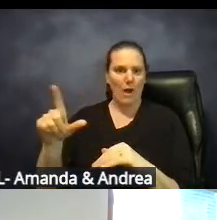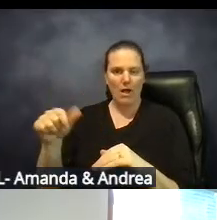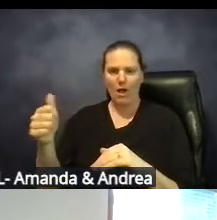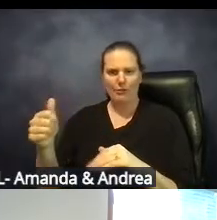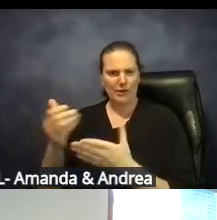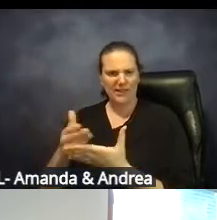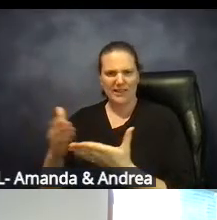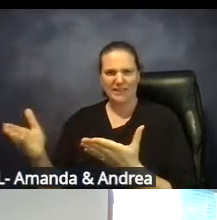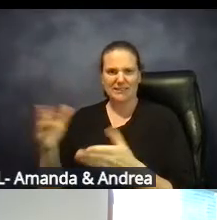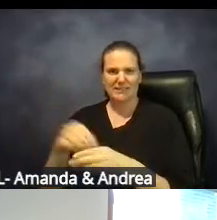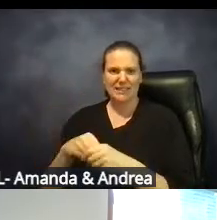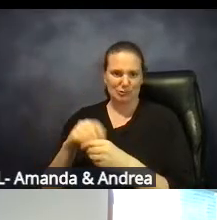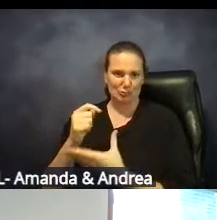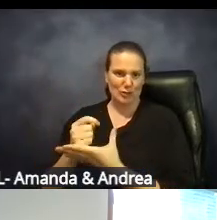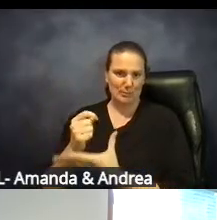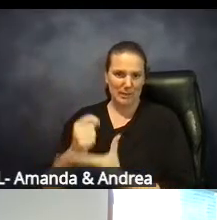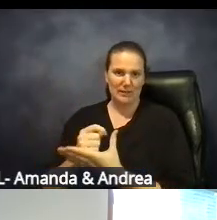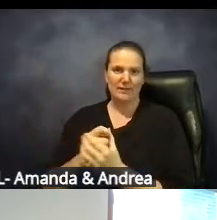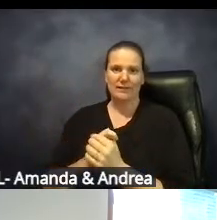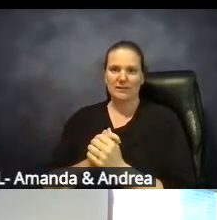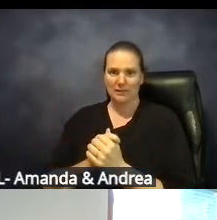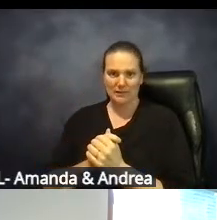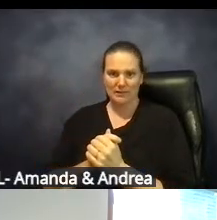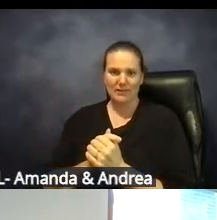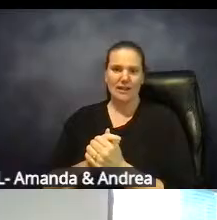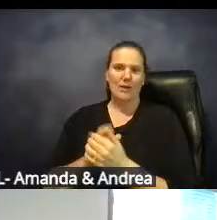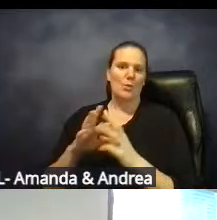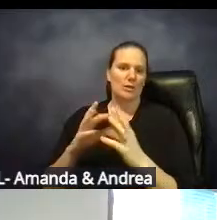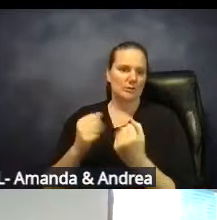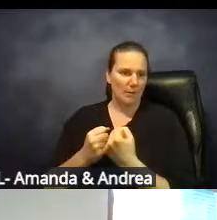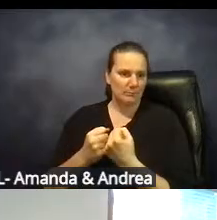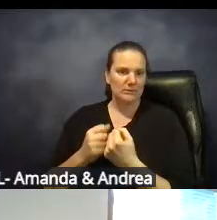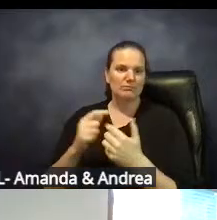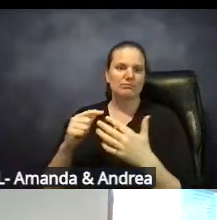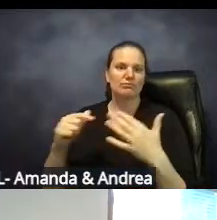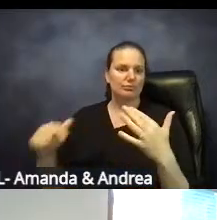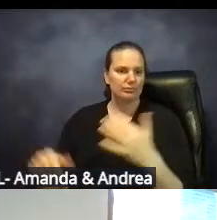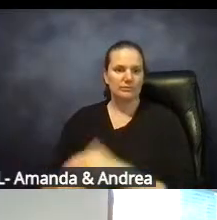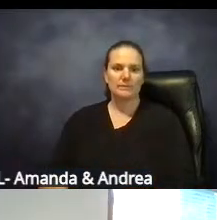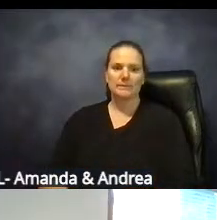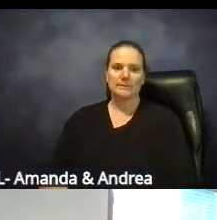this aesthetic treatment set of workshops.